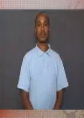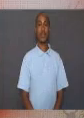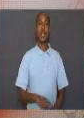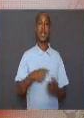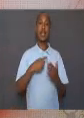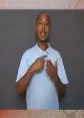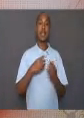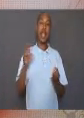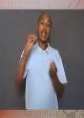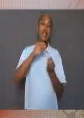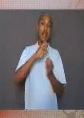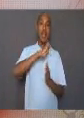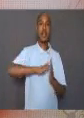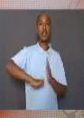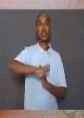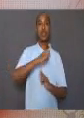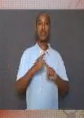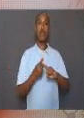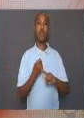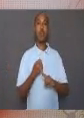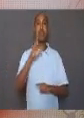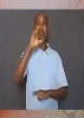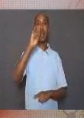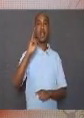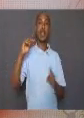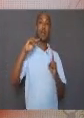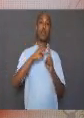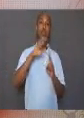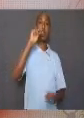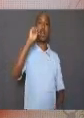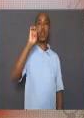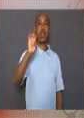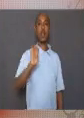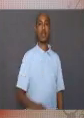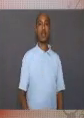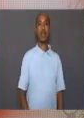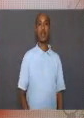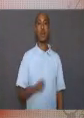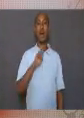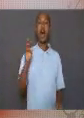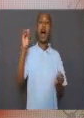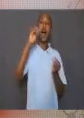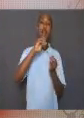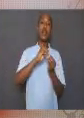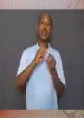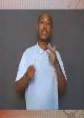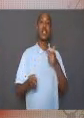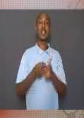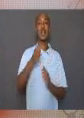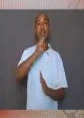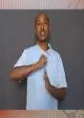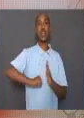The extra electrons from lithium to neon are added to the second